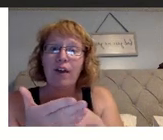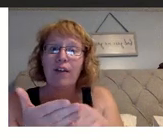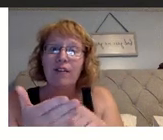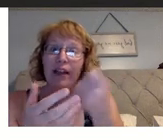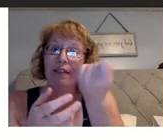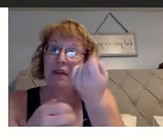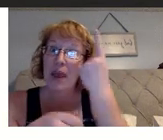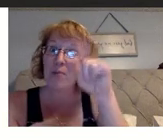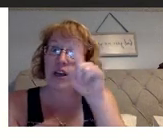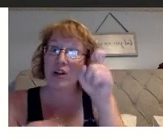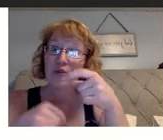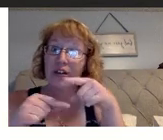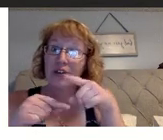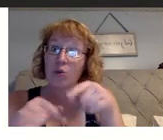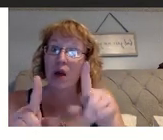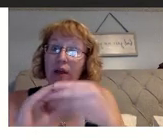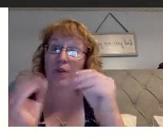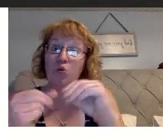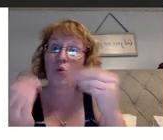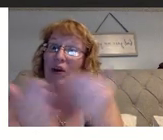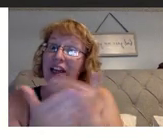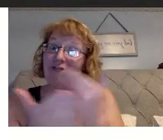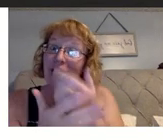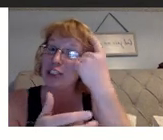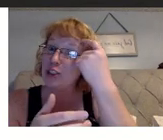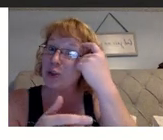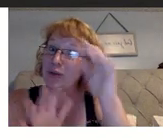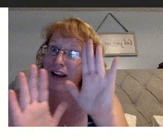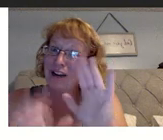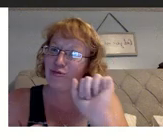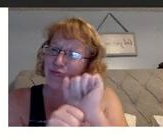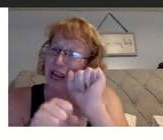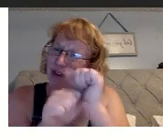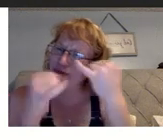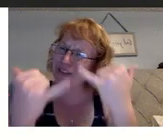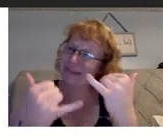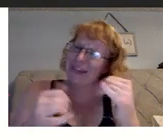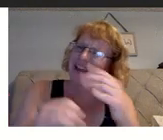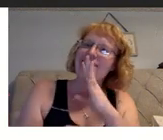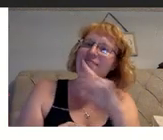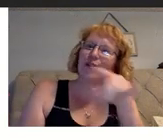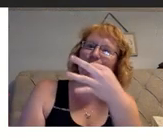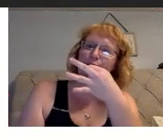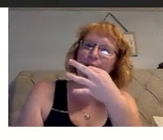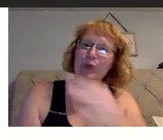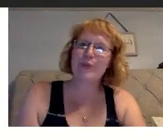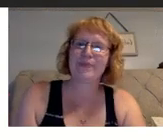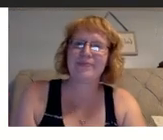comprehension questions while the story is fresh in your brain, all right? Great work today, guys, and I'll talk to you soon.